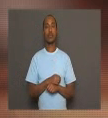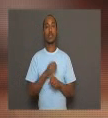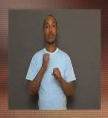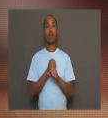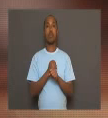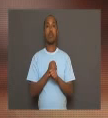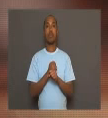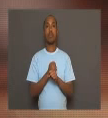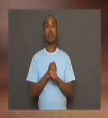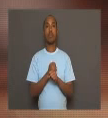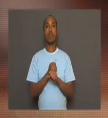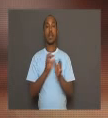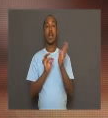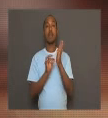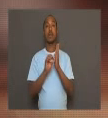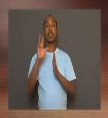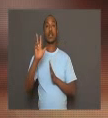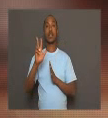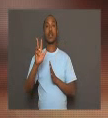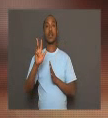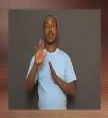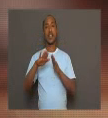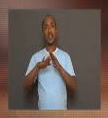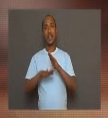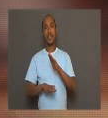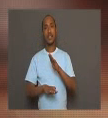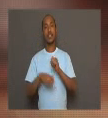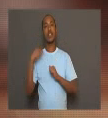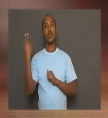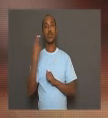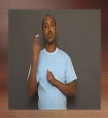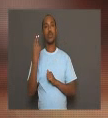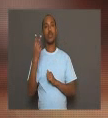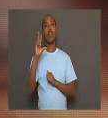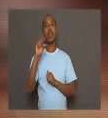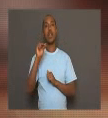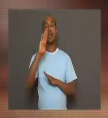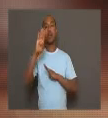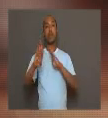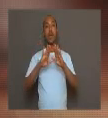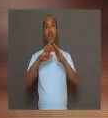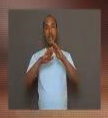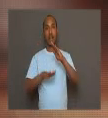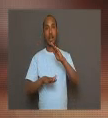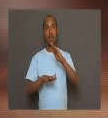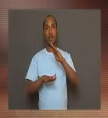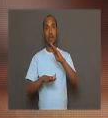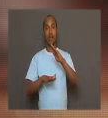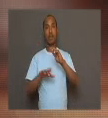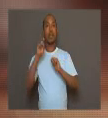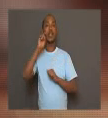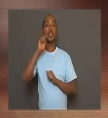As for method number 3, we want to decrease the use of